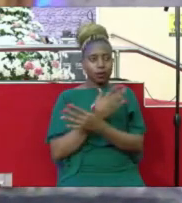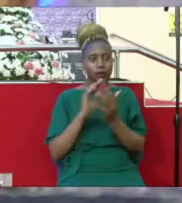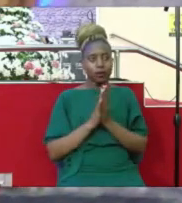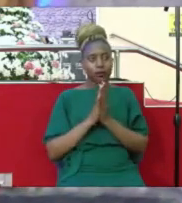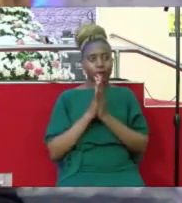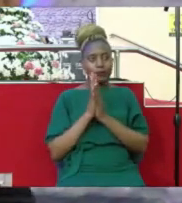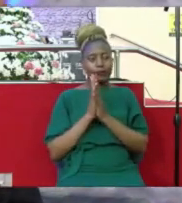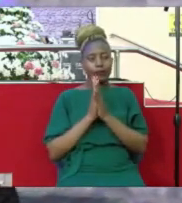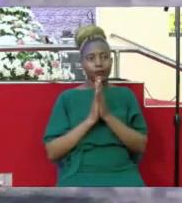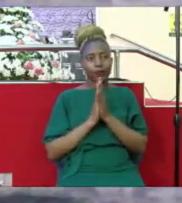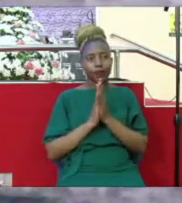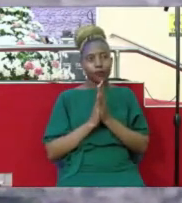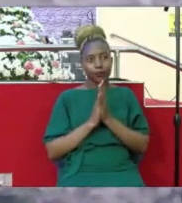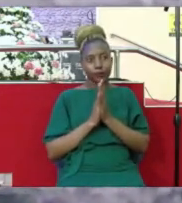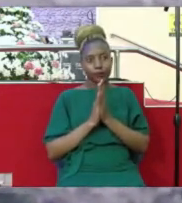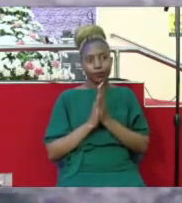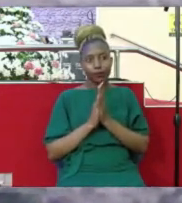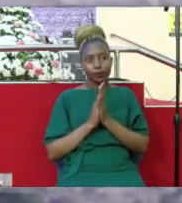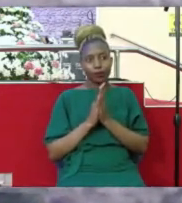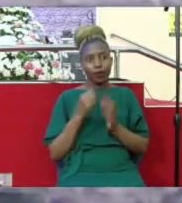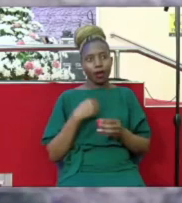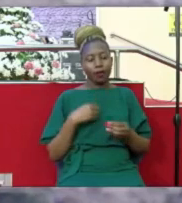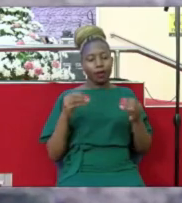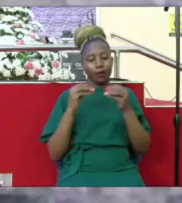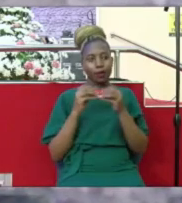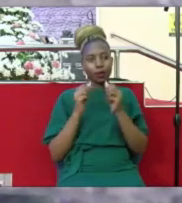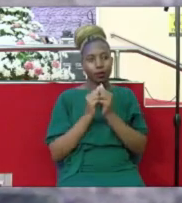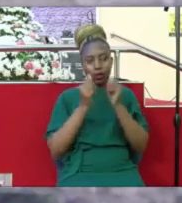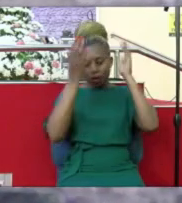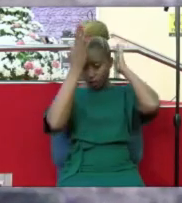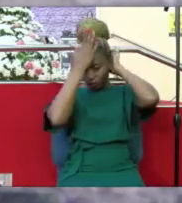night, I met with Bishop George Gichana.